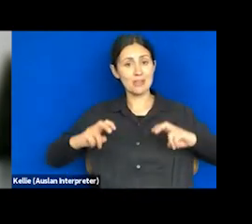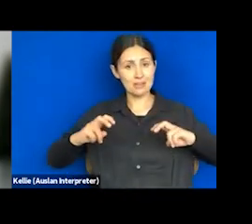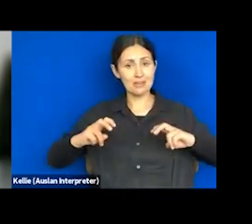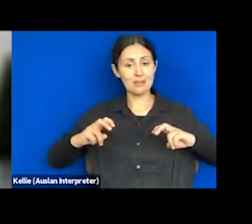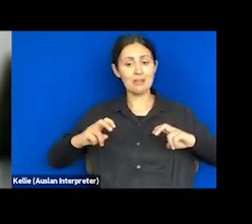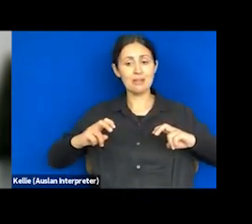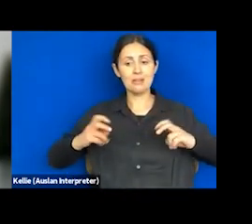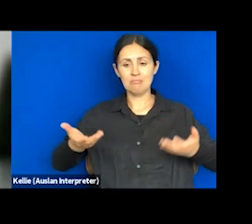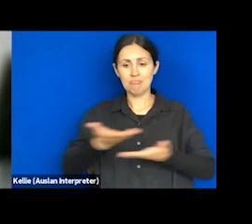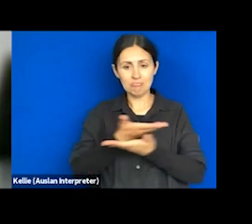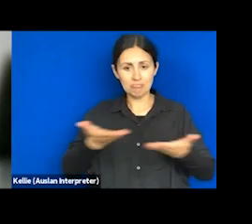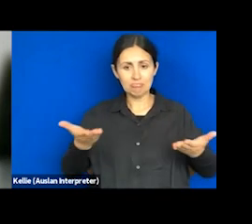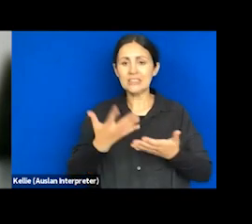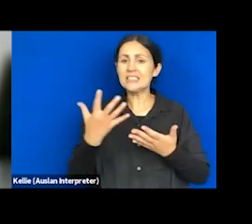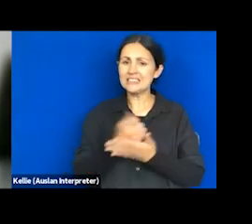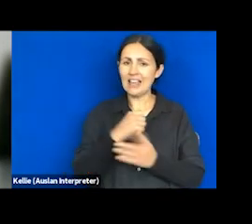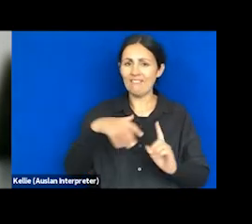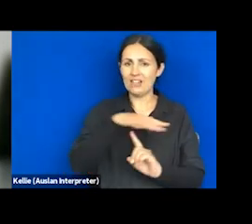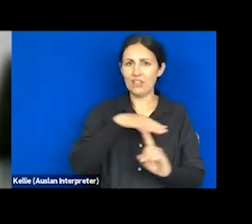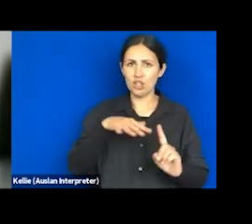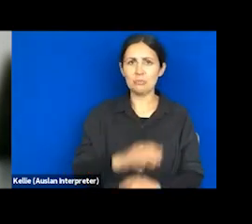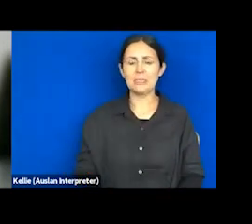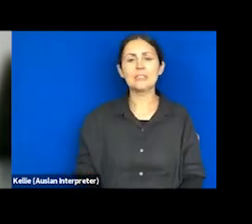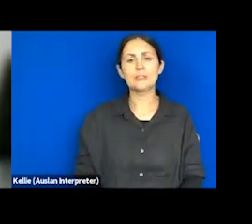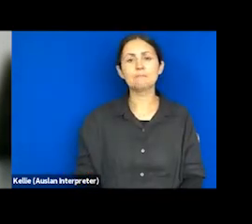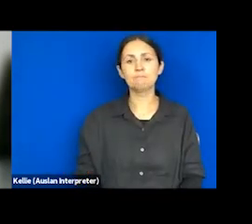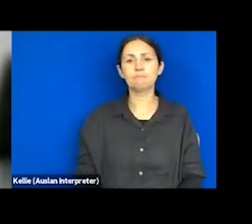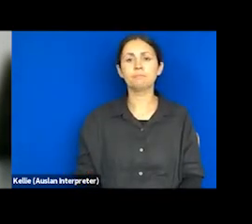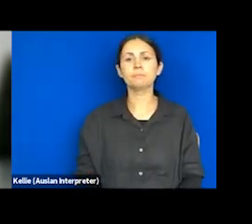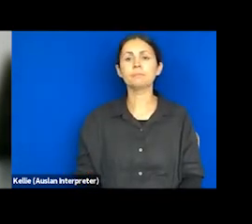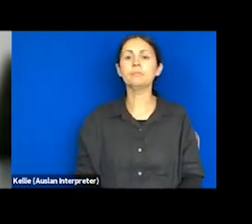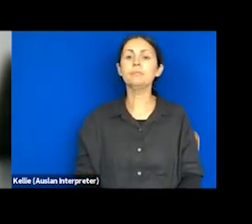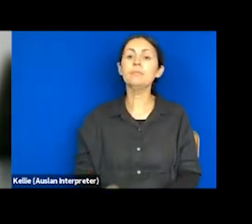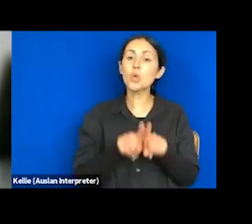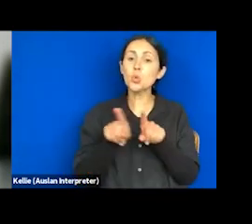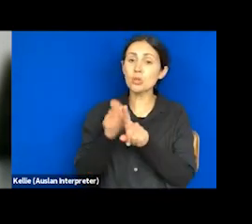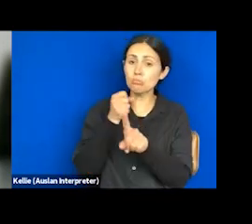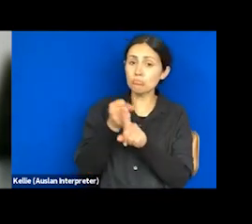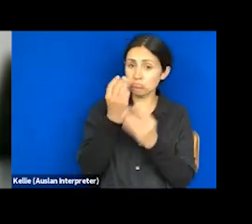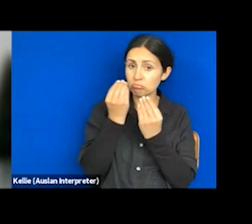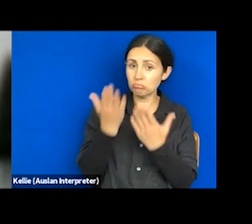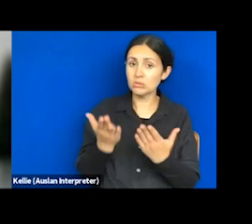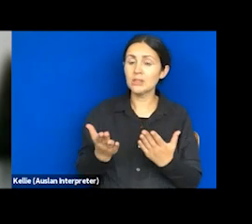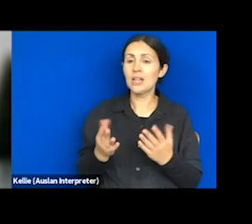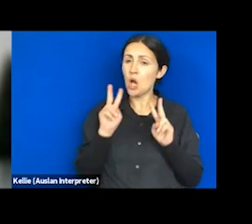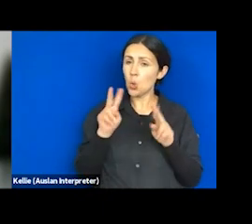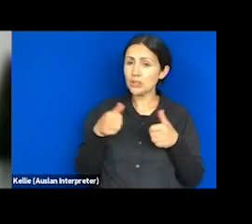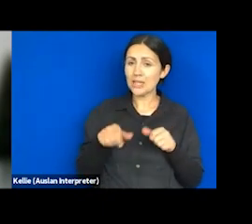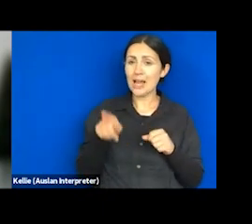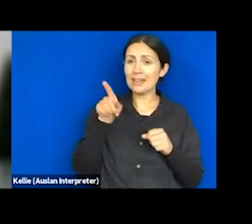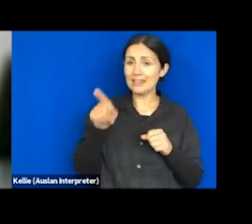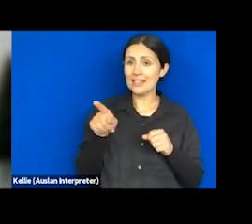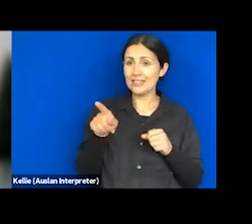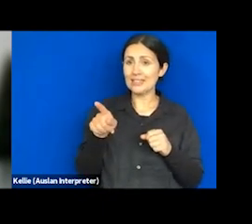been overwhelmingly safe so far. And just to emphasize, look, it appears that this is possibly